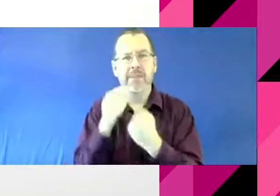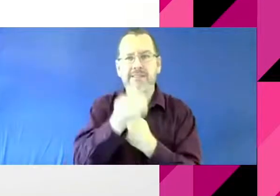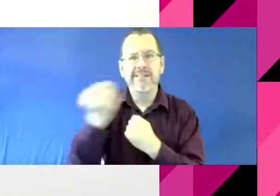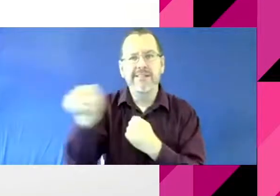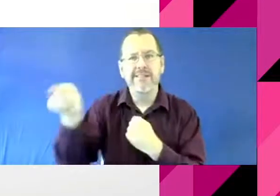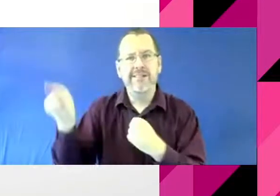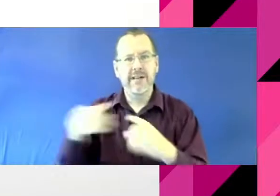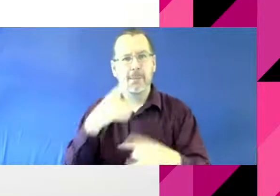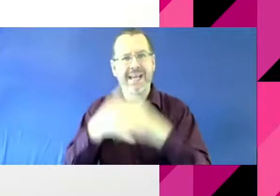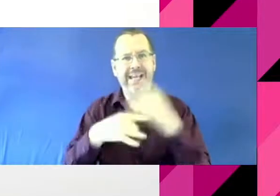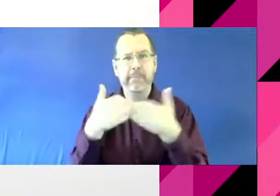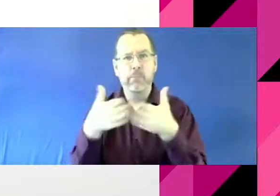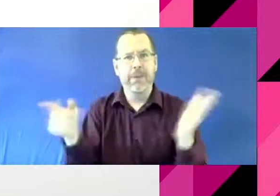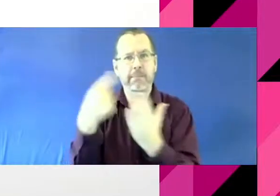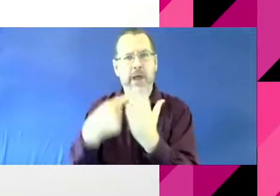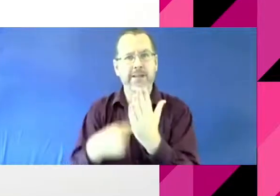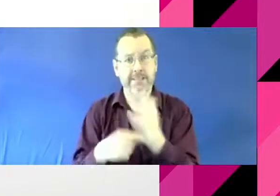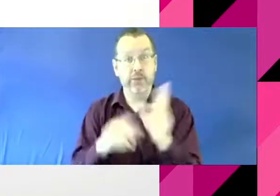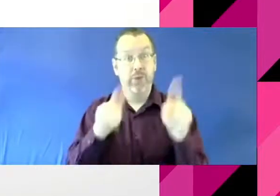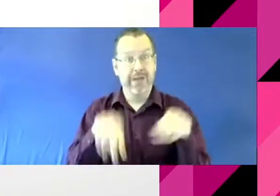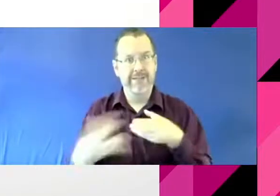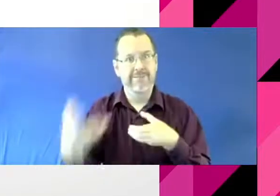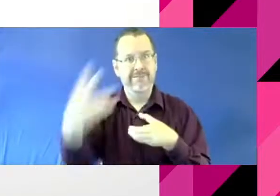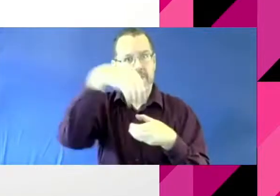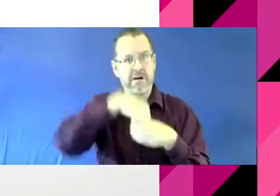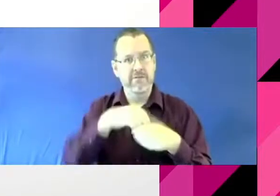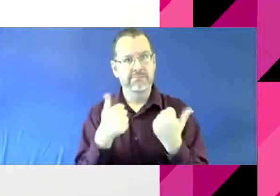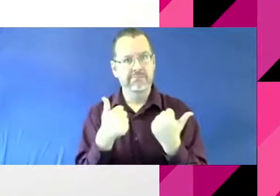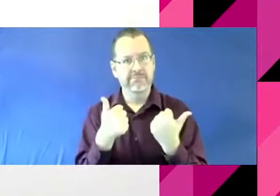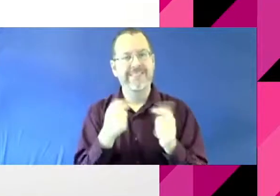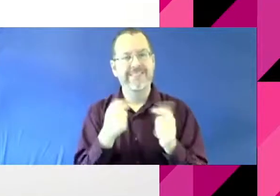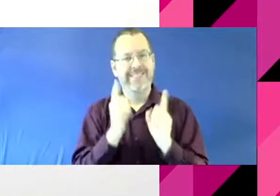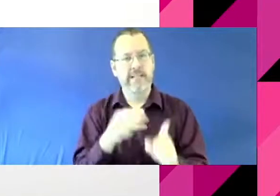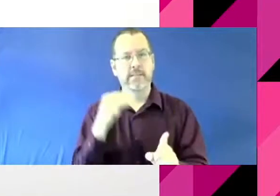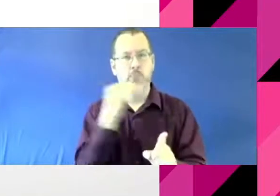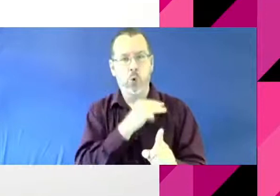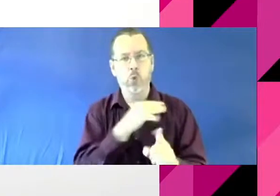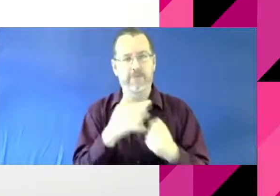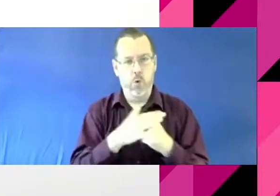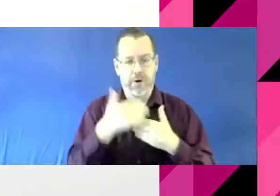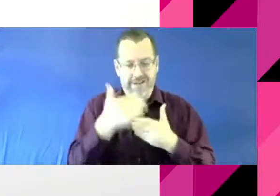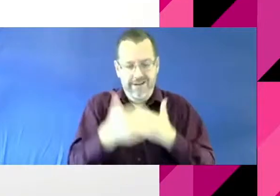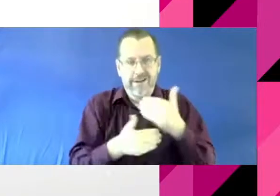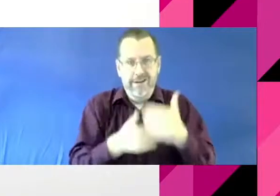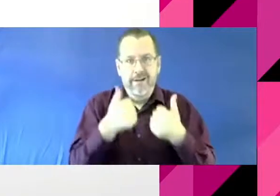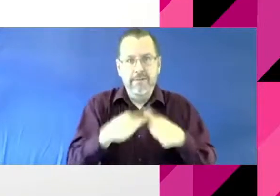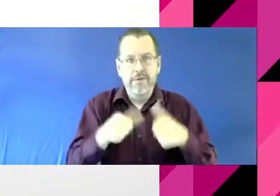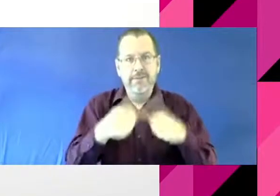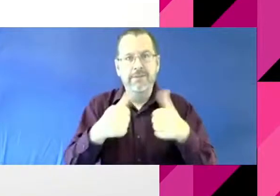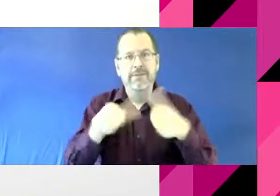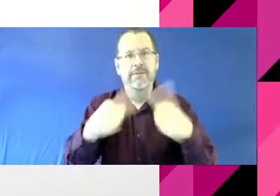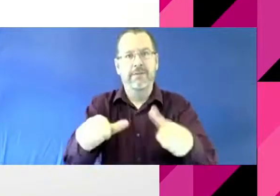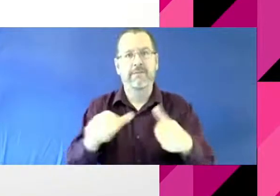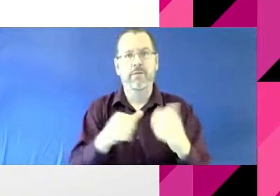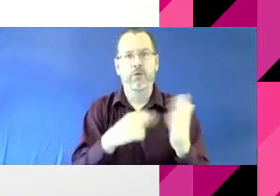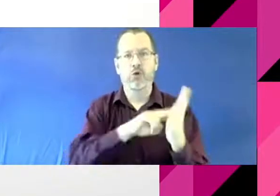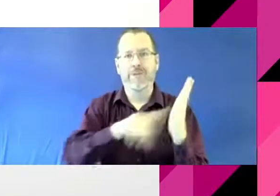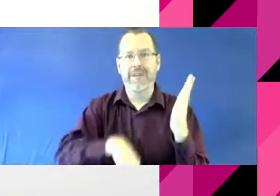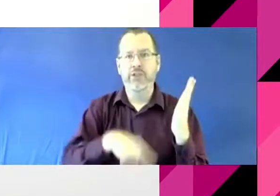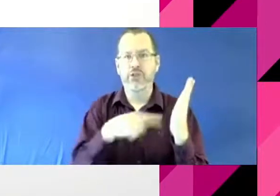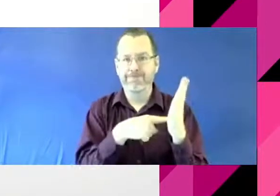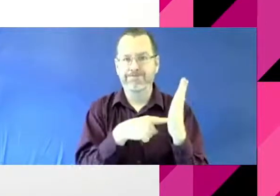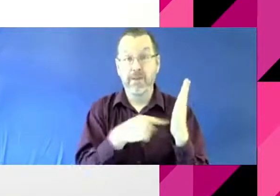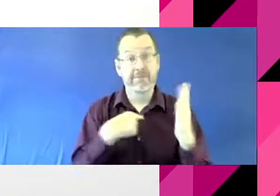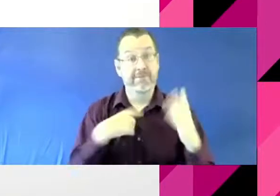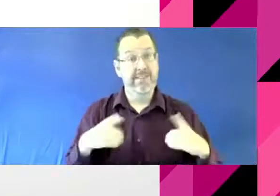policy making. This is a crucial piece in our progressive implementation of the convention here in Ireland. I am delighted that my